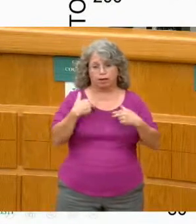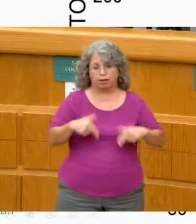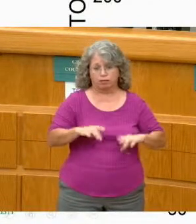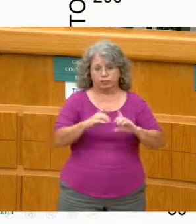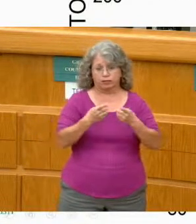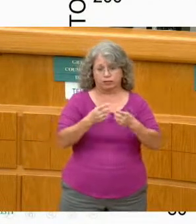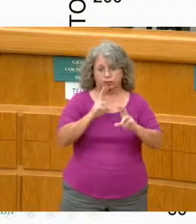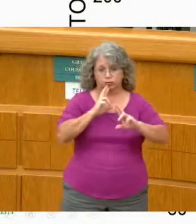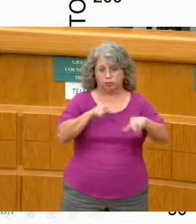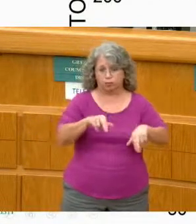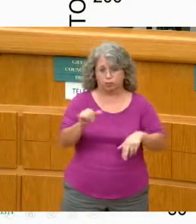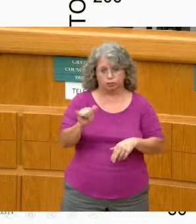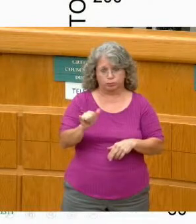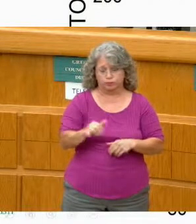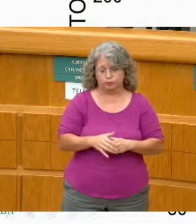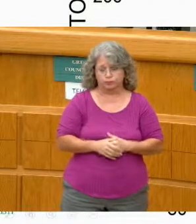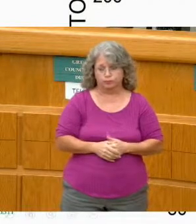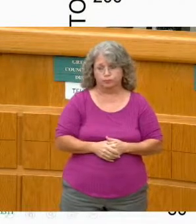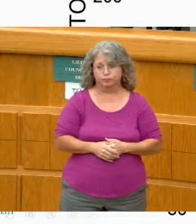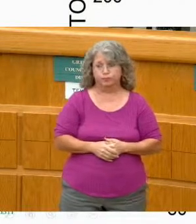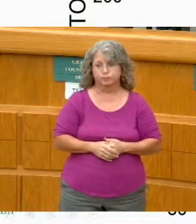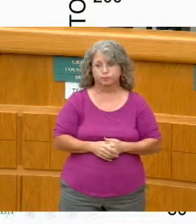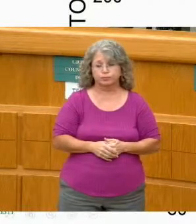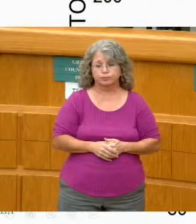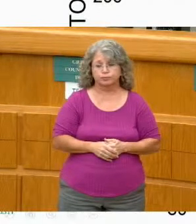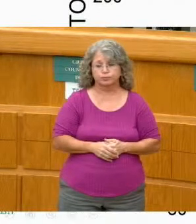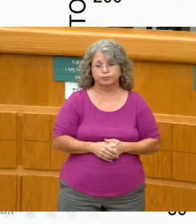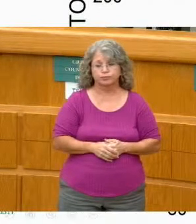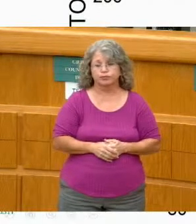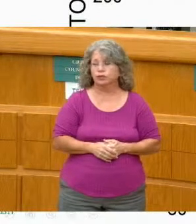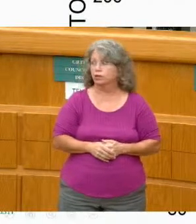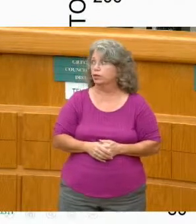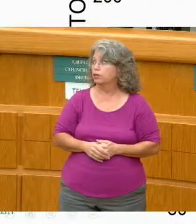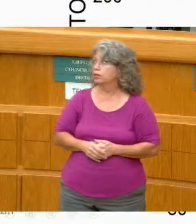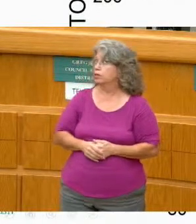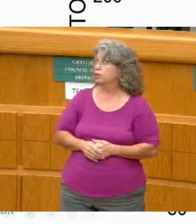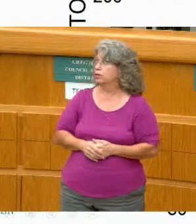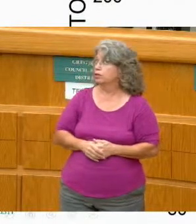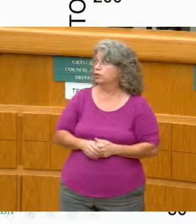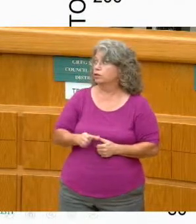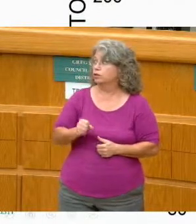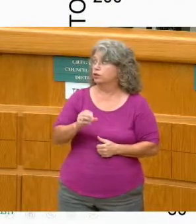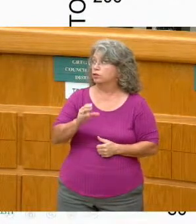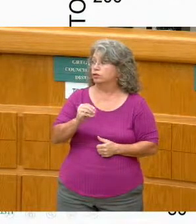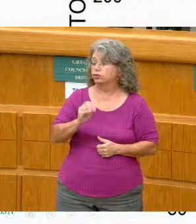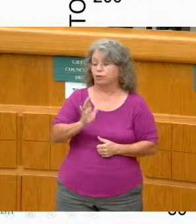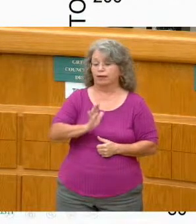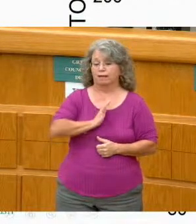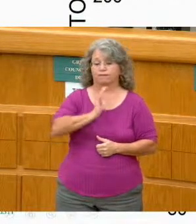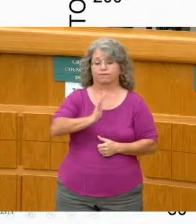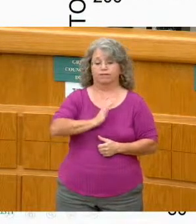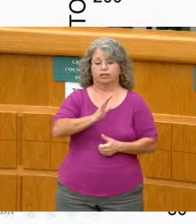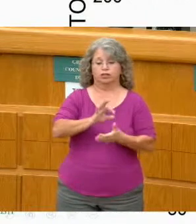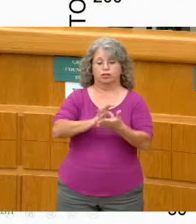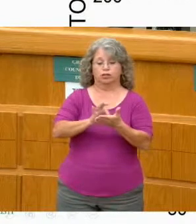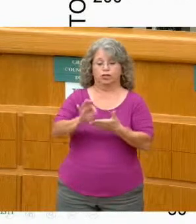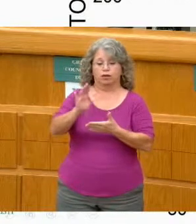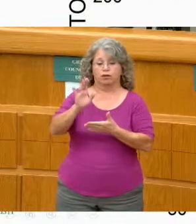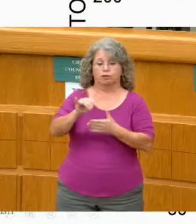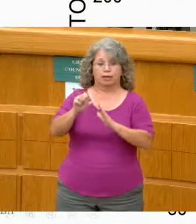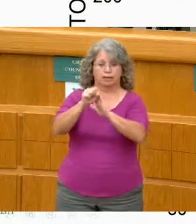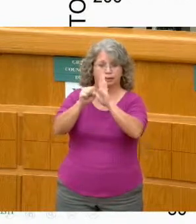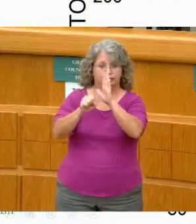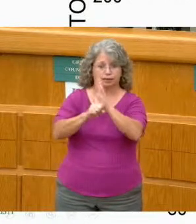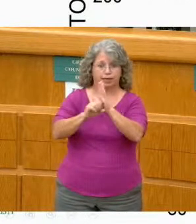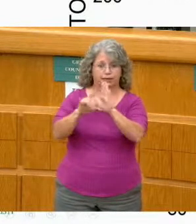using to report the cases as they learn about them. So the effect of this is the official count by